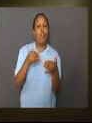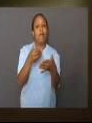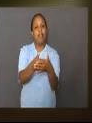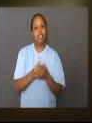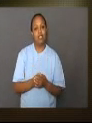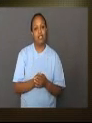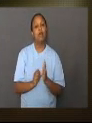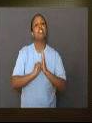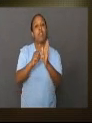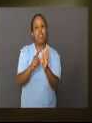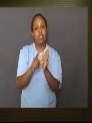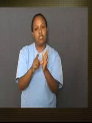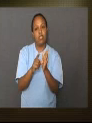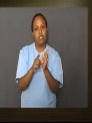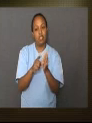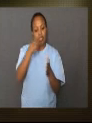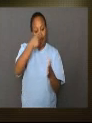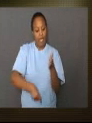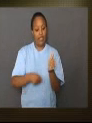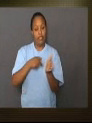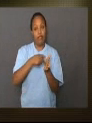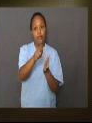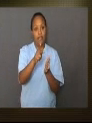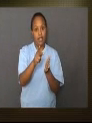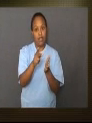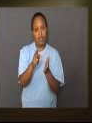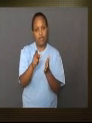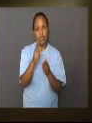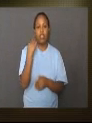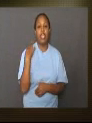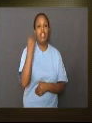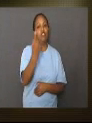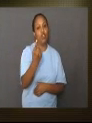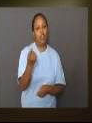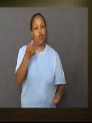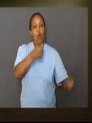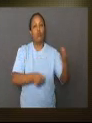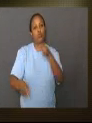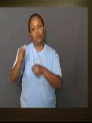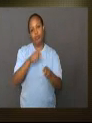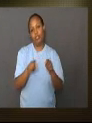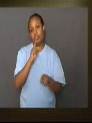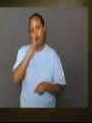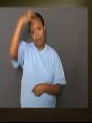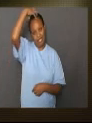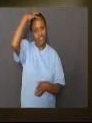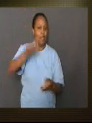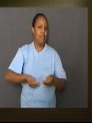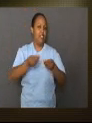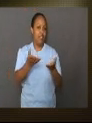For example, paying tax is an individual contribution to the